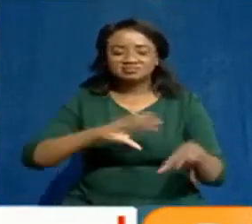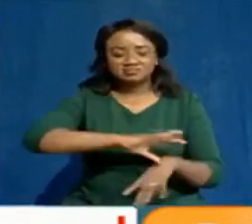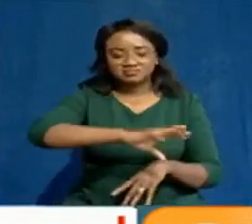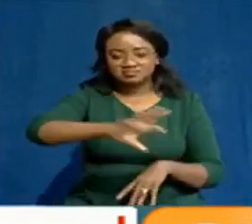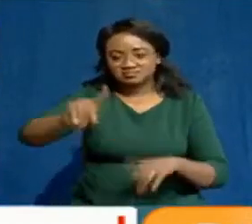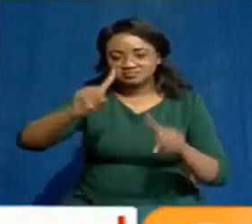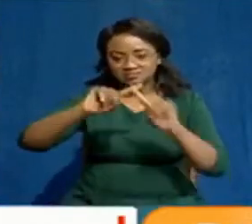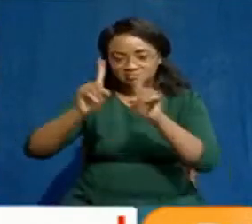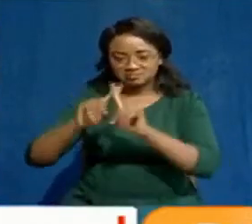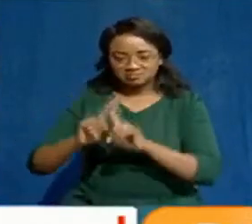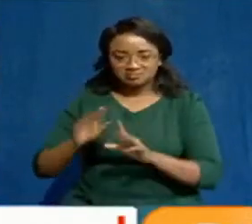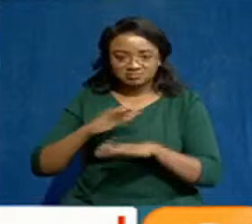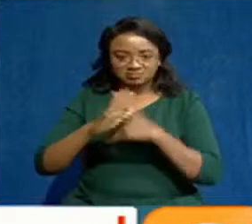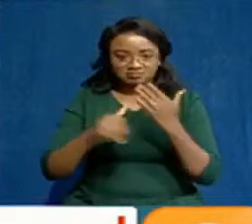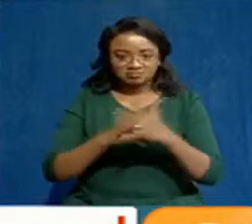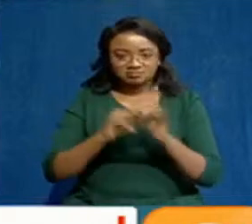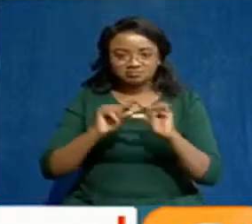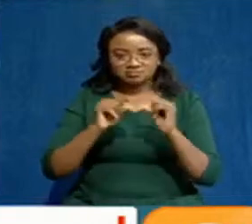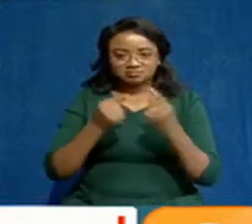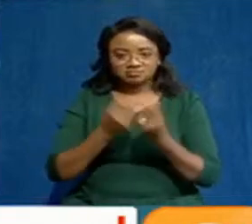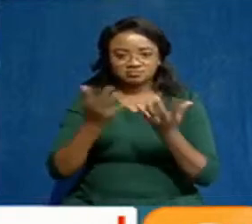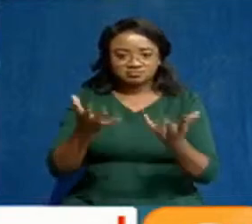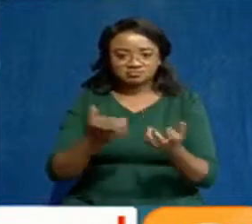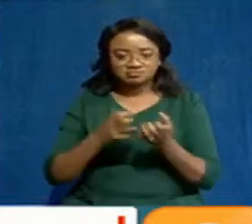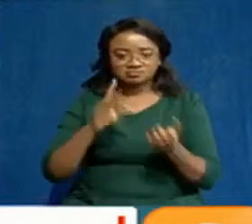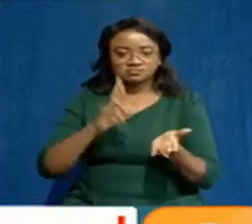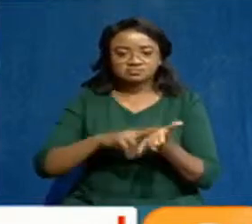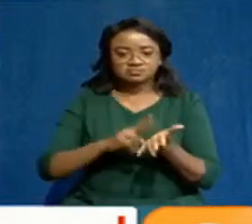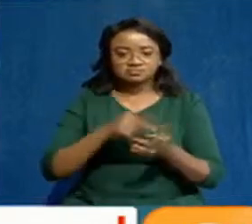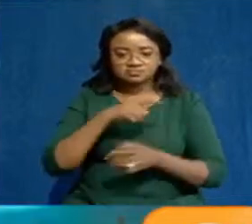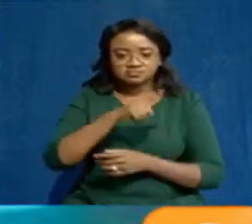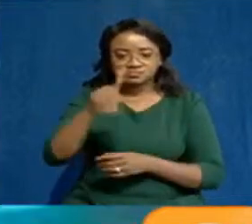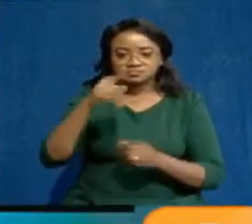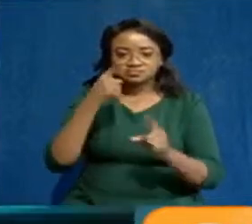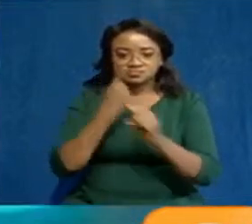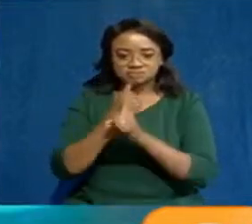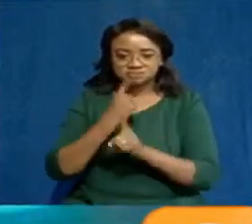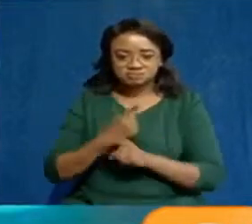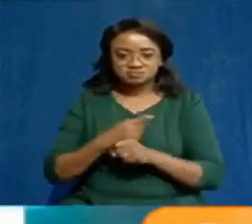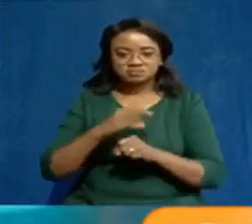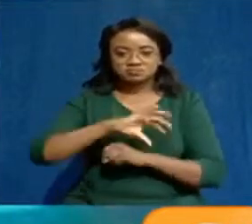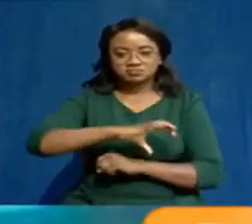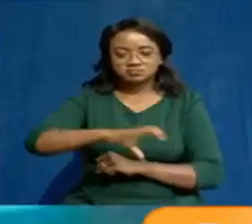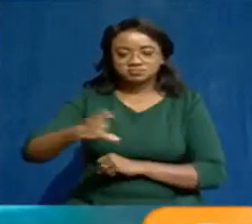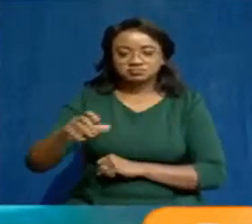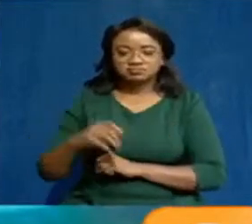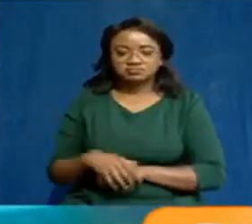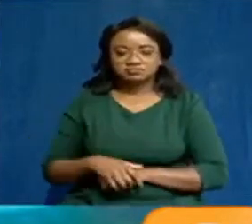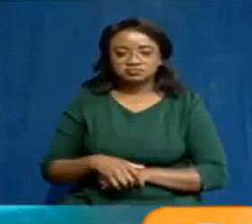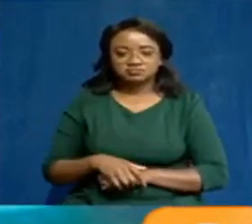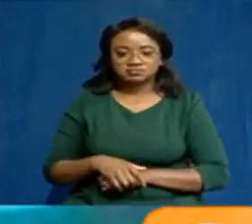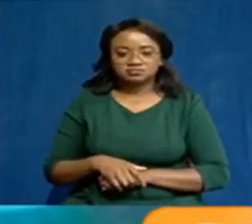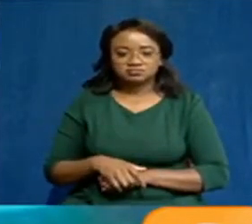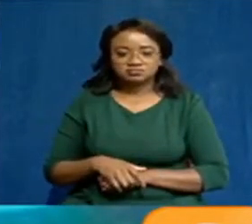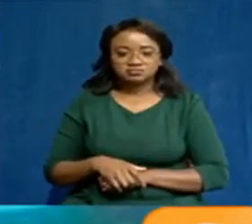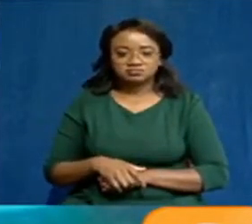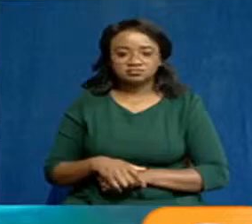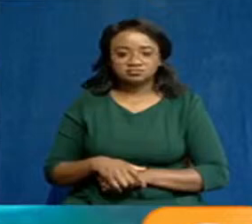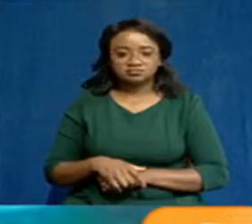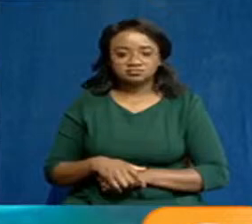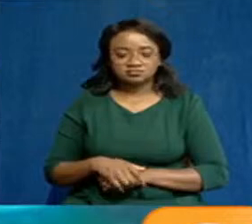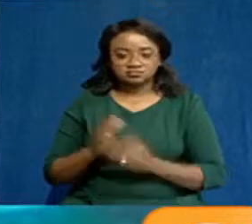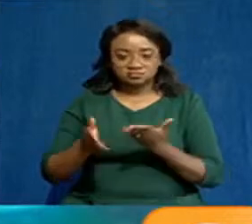the informal groups are supposed to register themselves with the counties so that the county knows who they